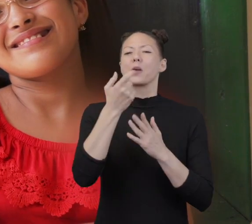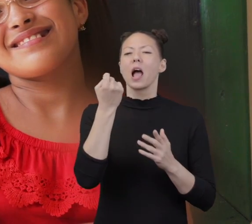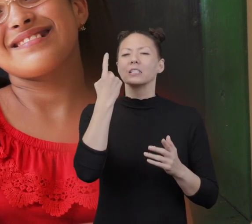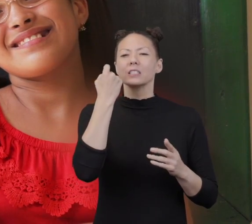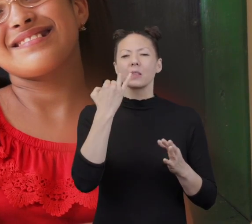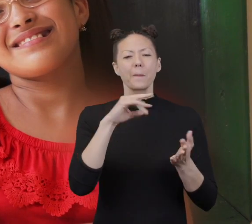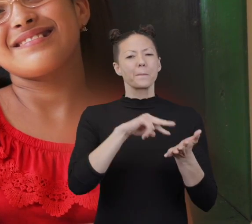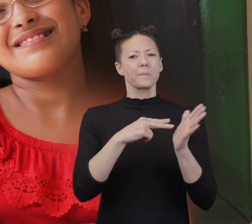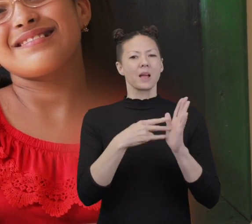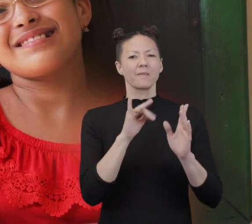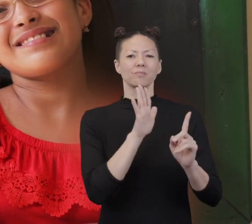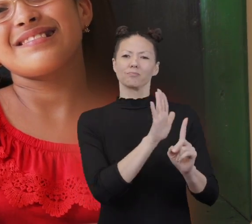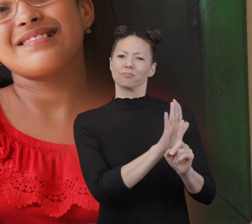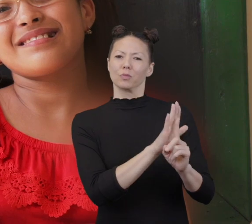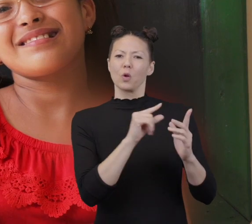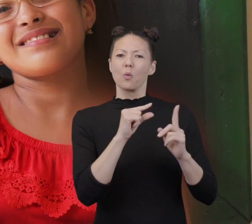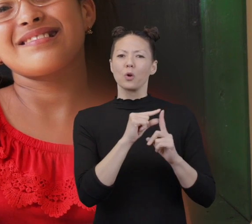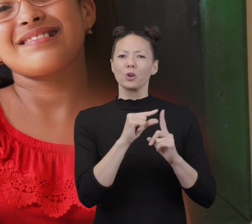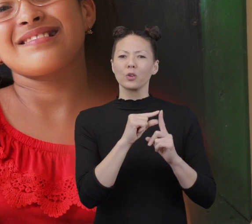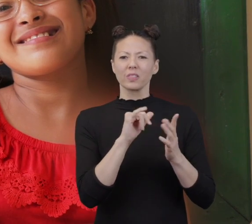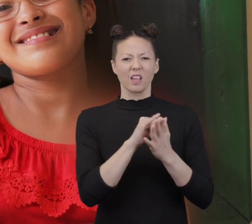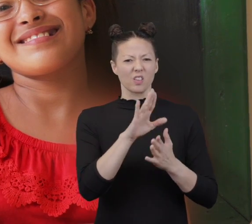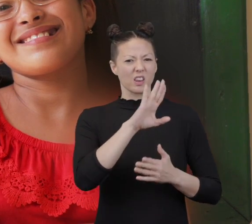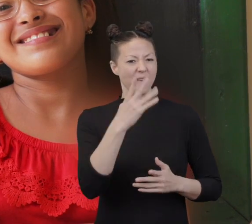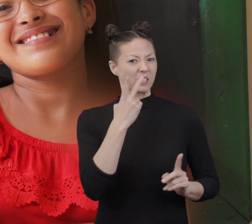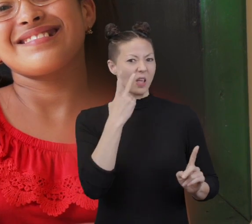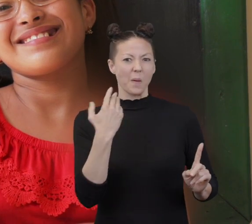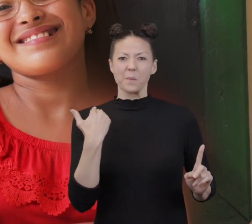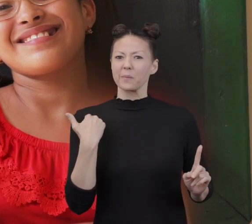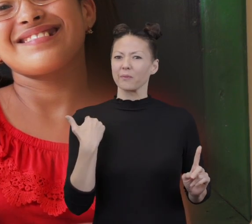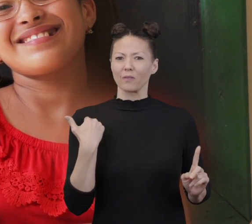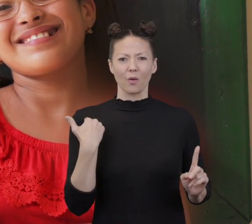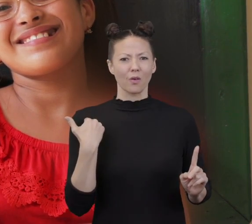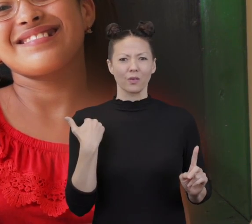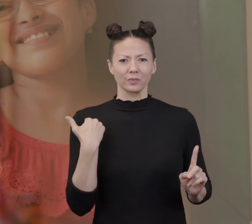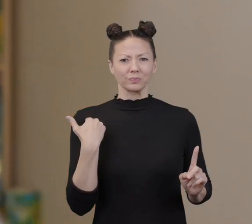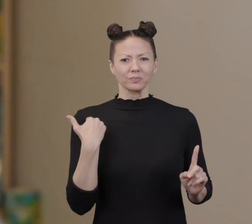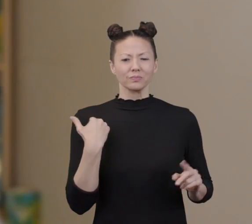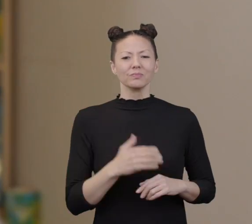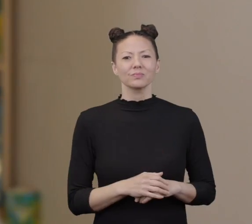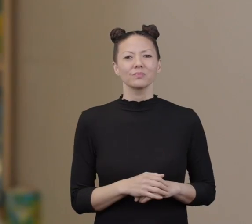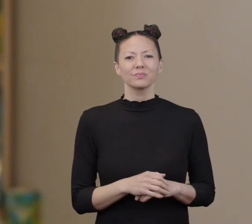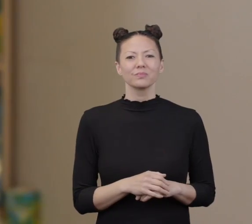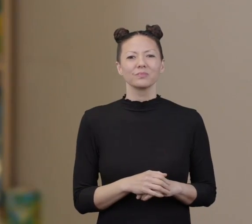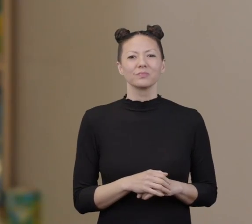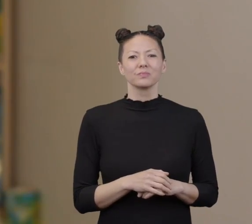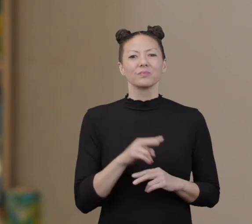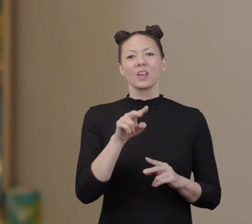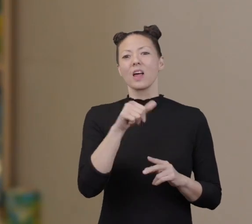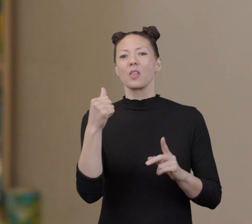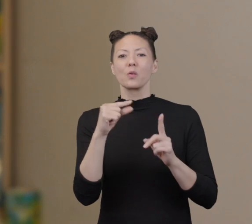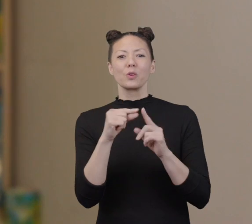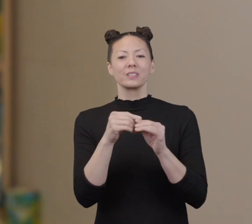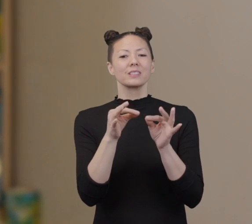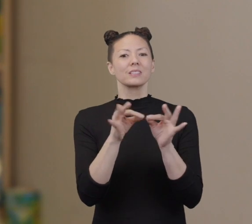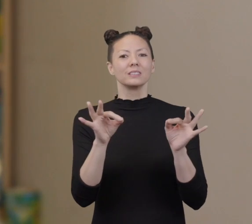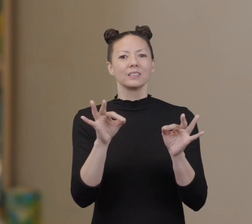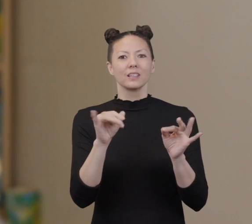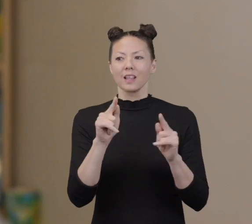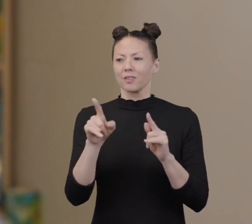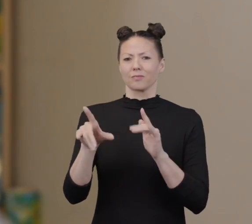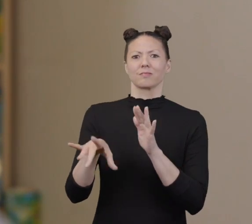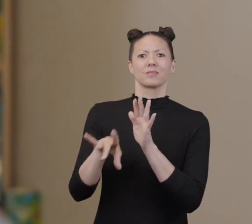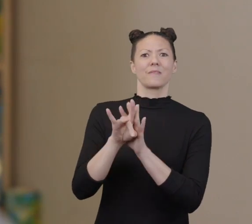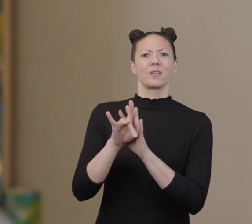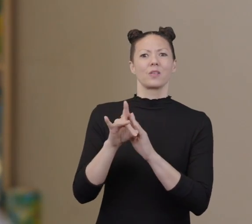to help you understand the meaning of a word you'd never heard before. Looking at the other words in a sentence to